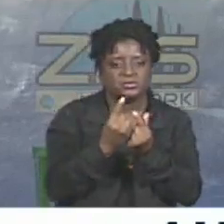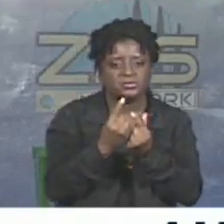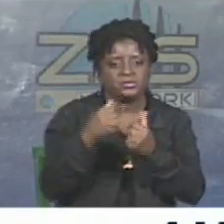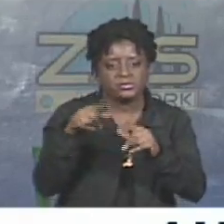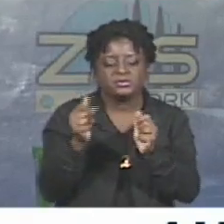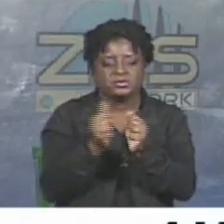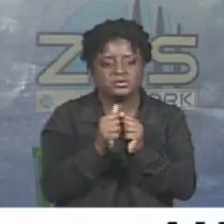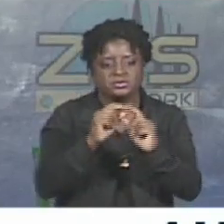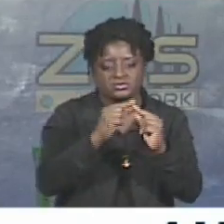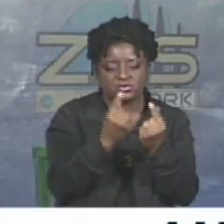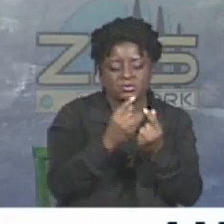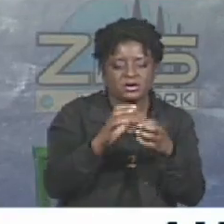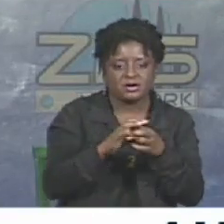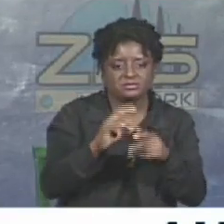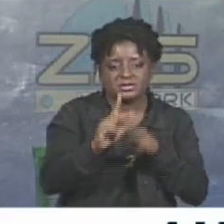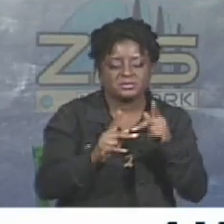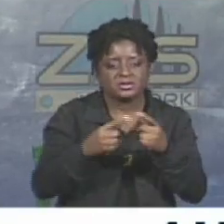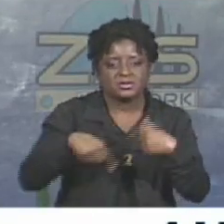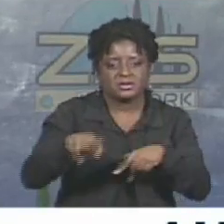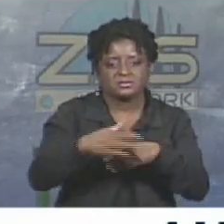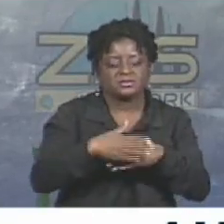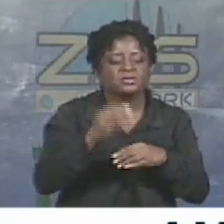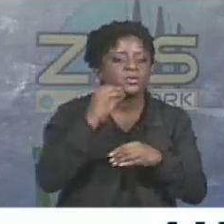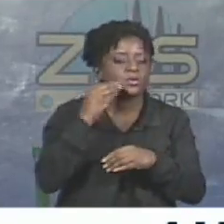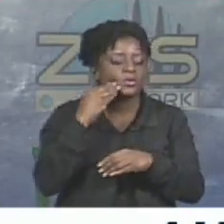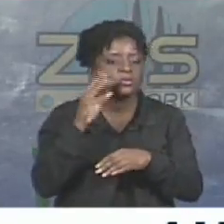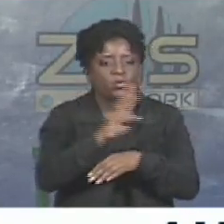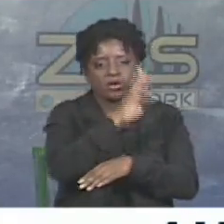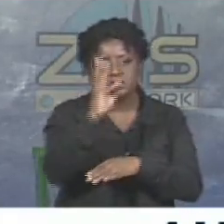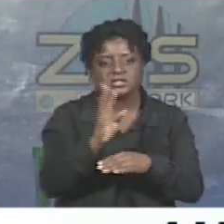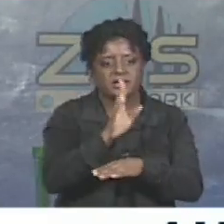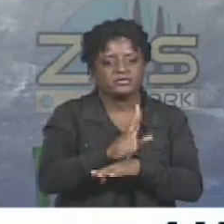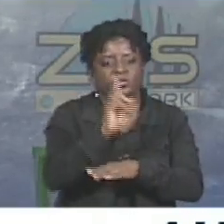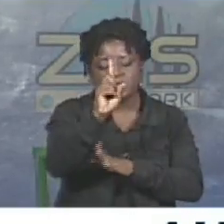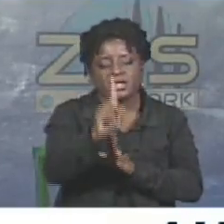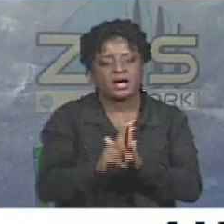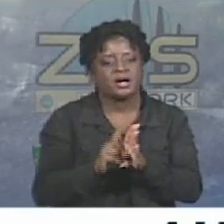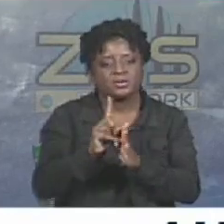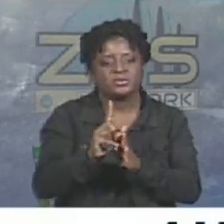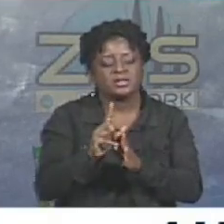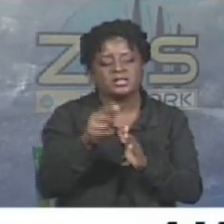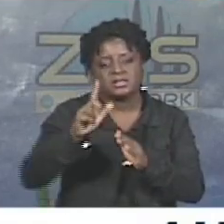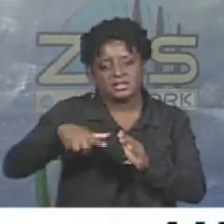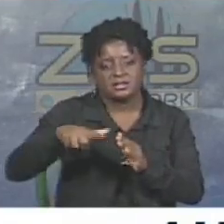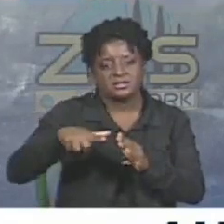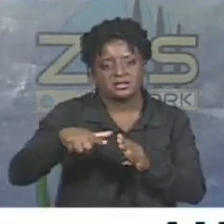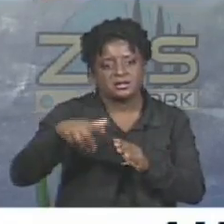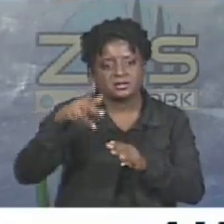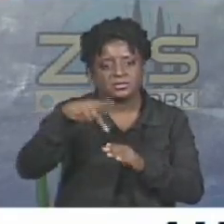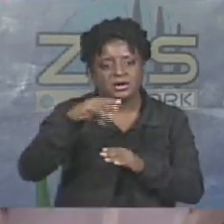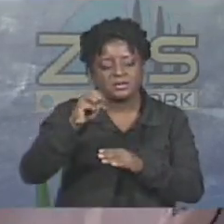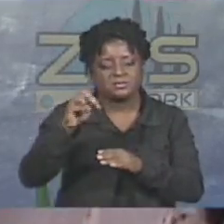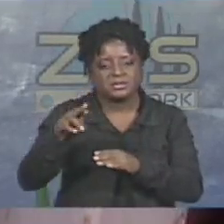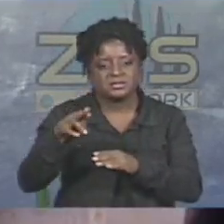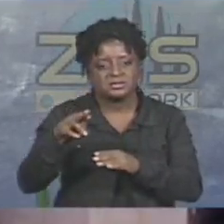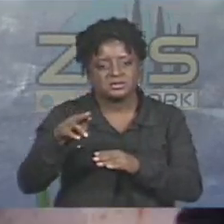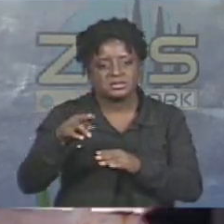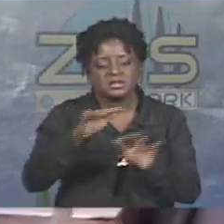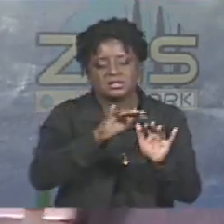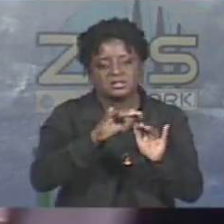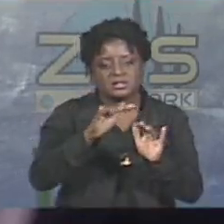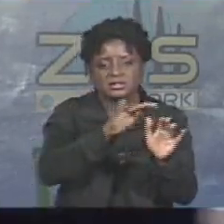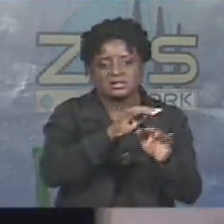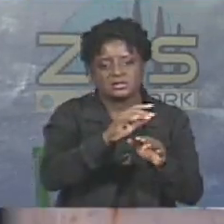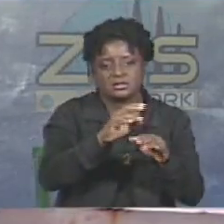hurricane evacuees heading home to Inagua Wednesday afternoon. An hour later, Prime Minister Dr. the Honorable Minnis departed the Bahamas Air jet at the